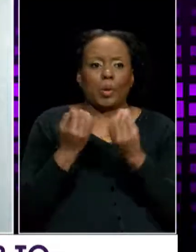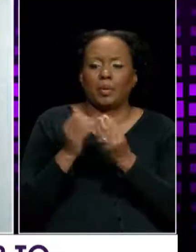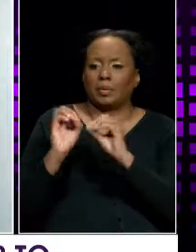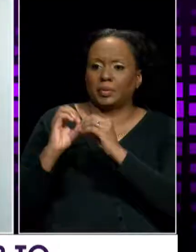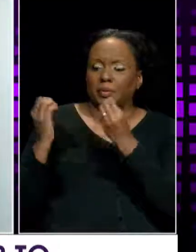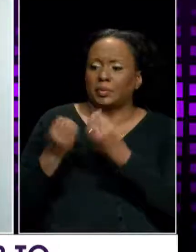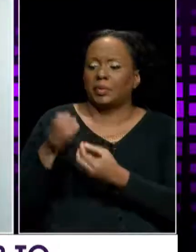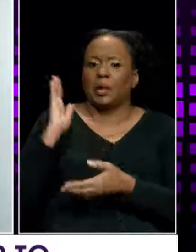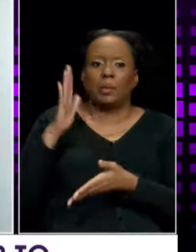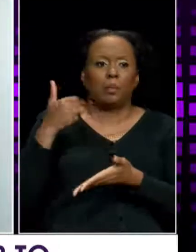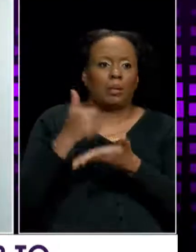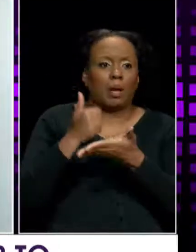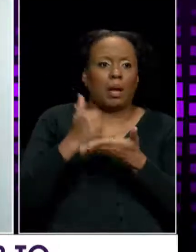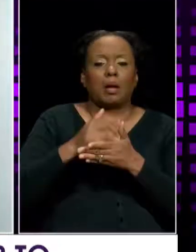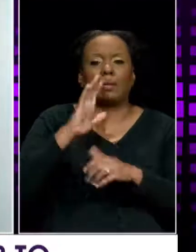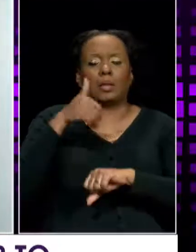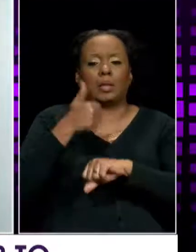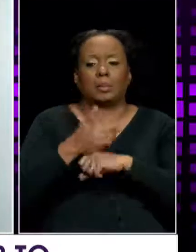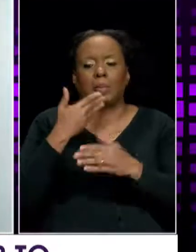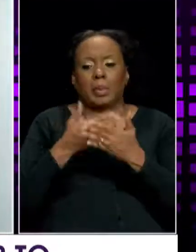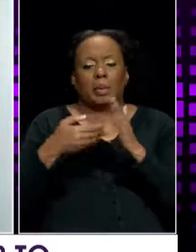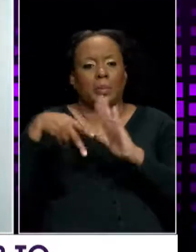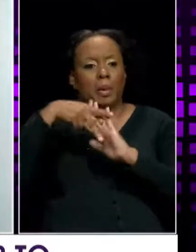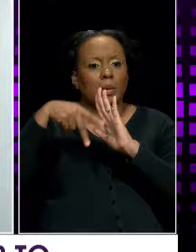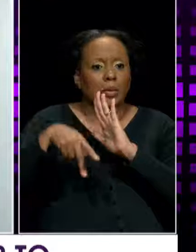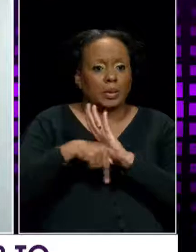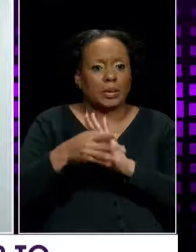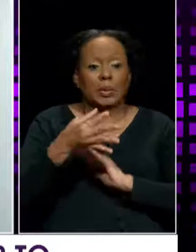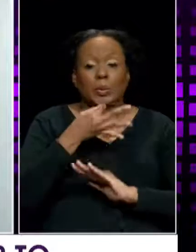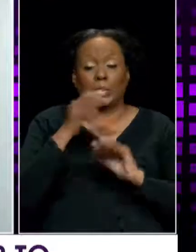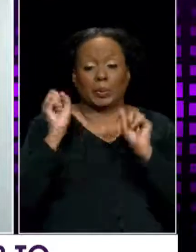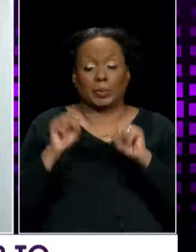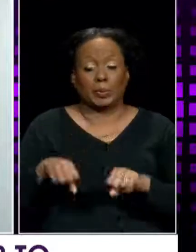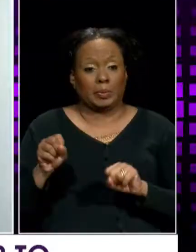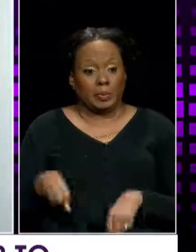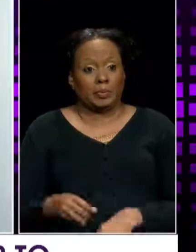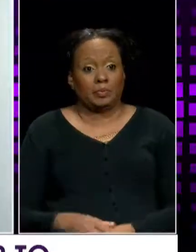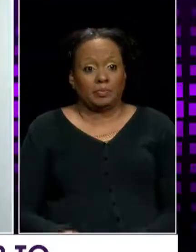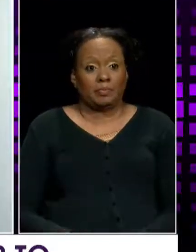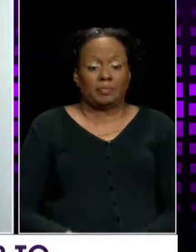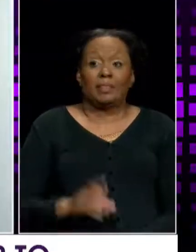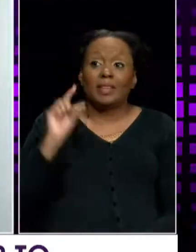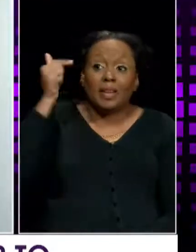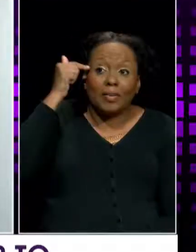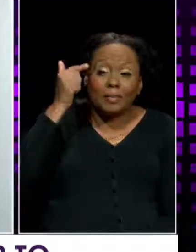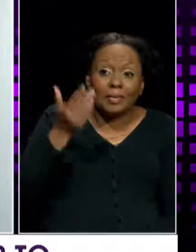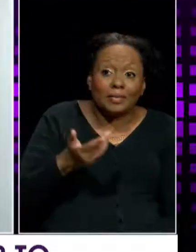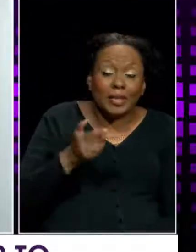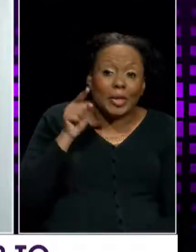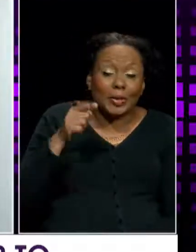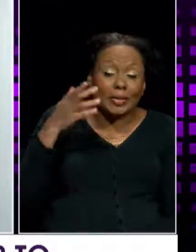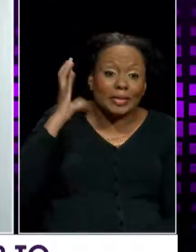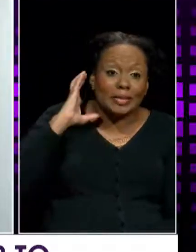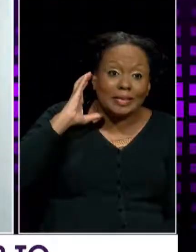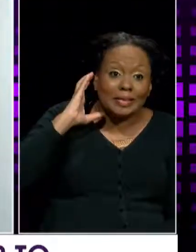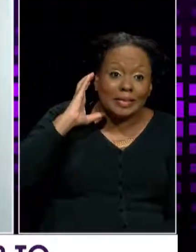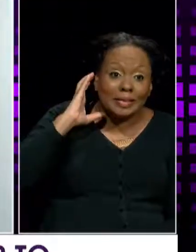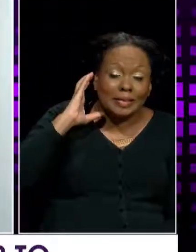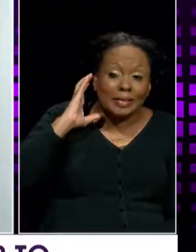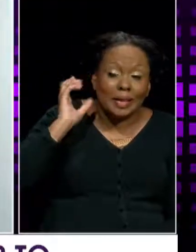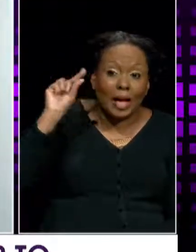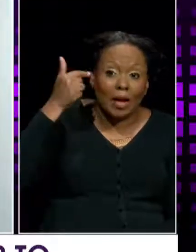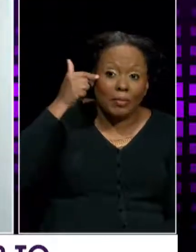will help implement policies that need to be implemented as soon as possible. So government, if you're listening, please see if we can act upon